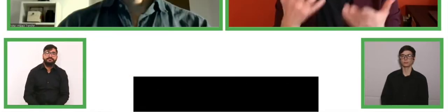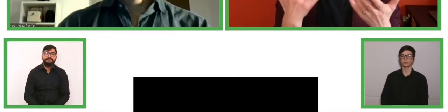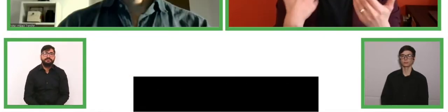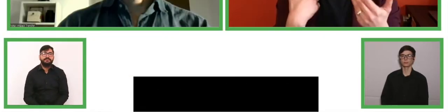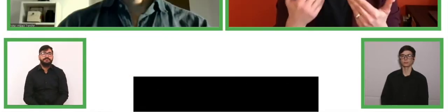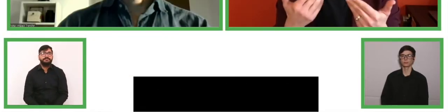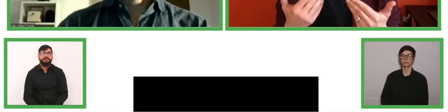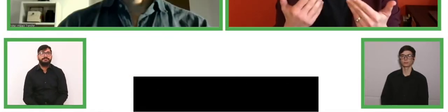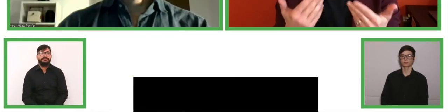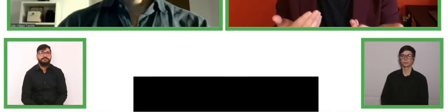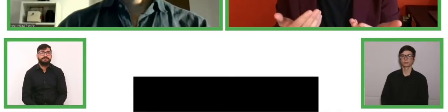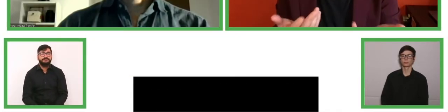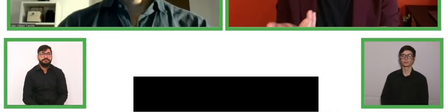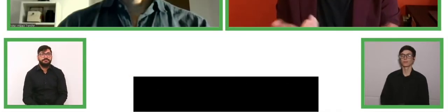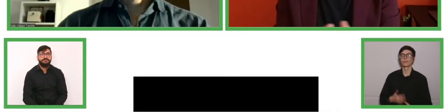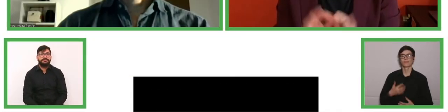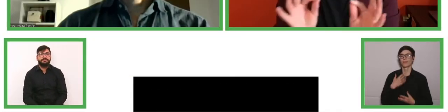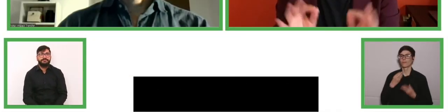Wonderful.